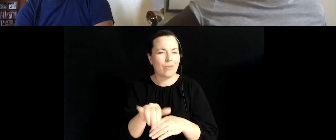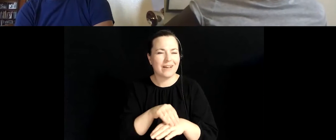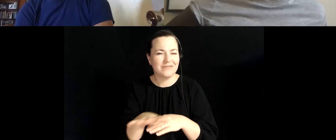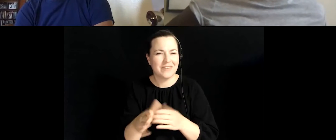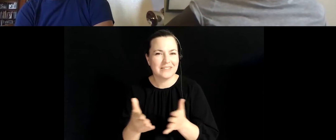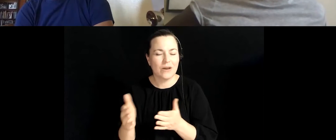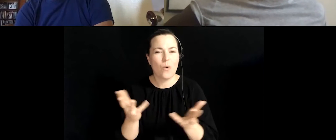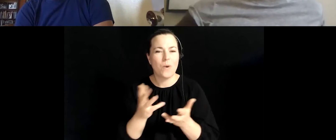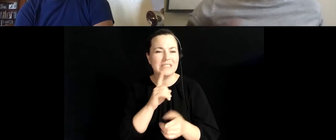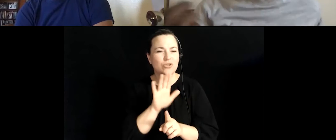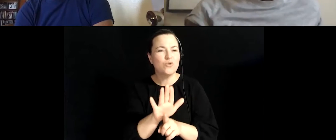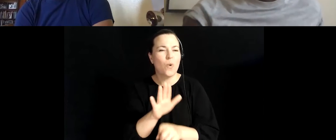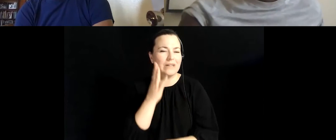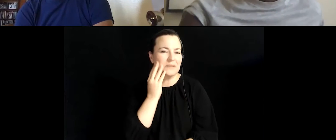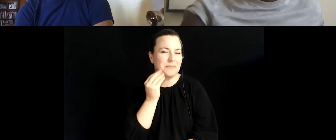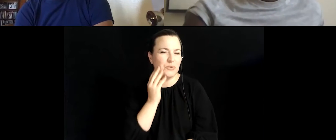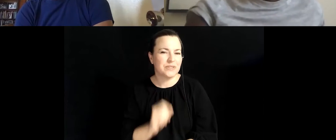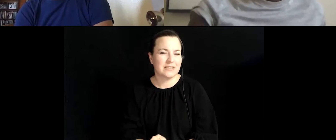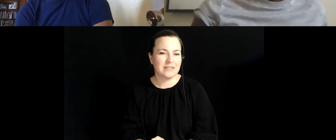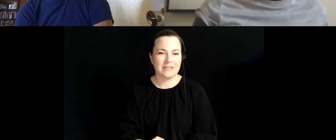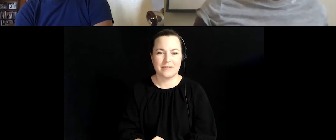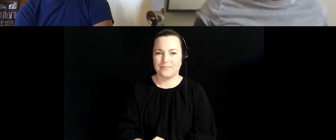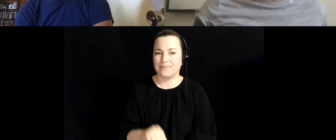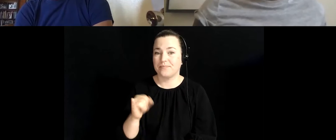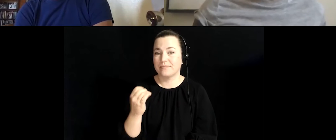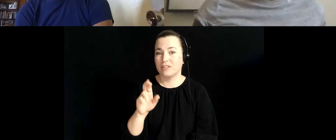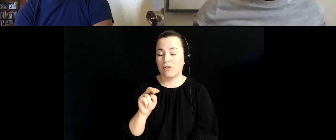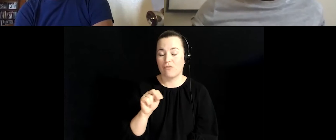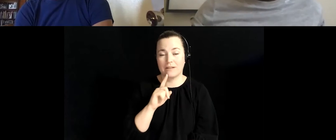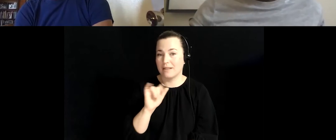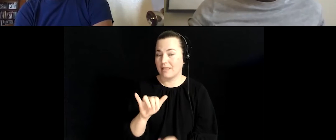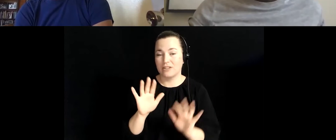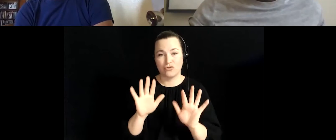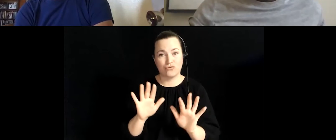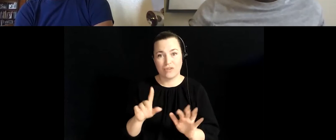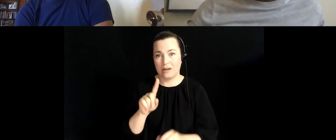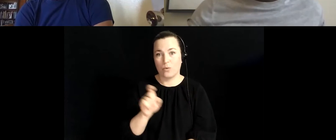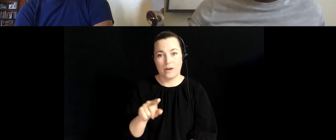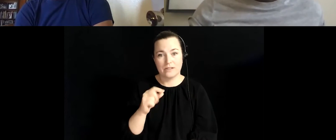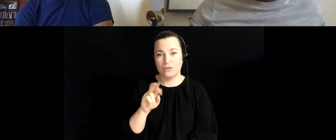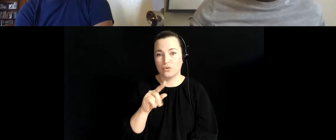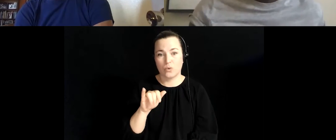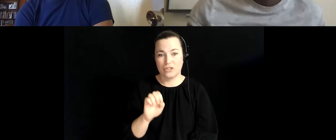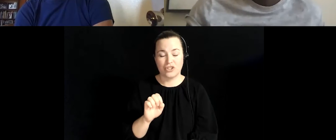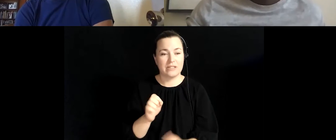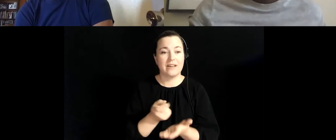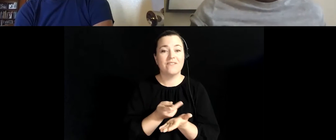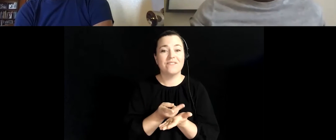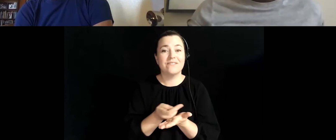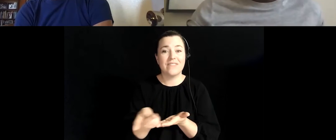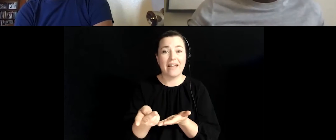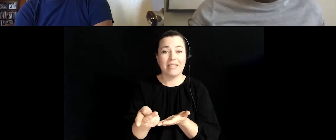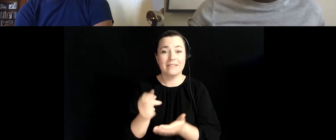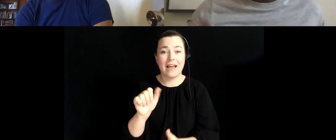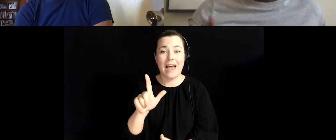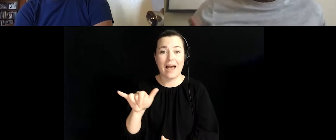for this? Well, I mean, that's a great question, Georgie. Failed allyship